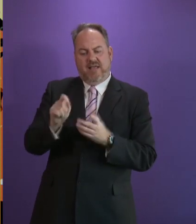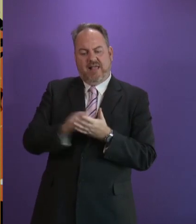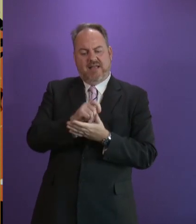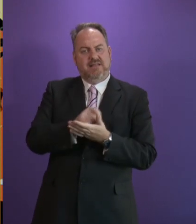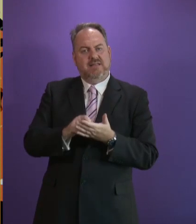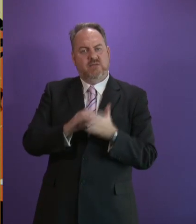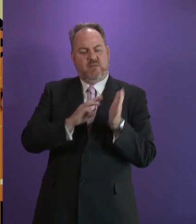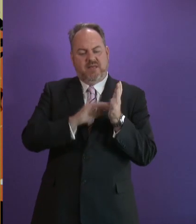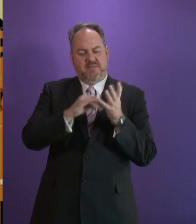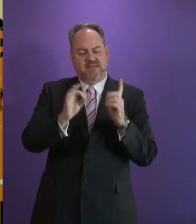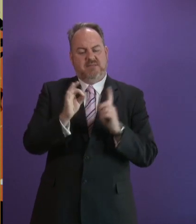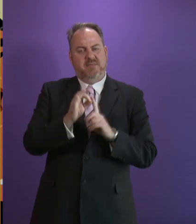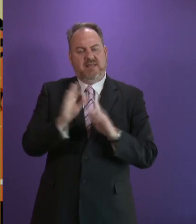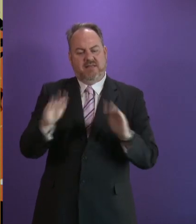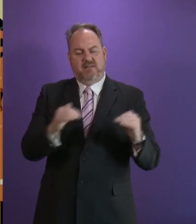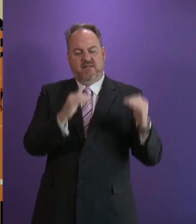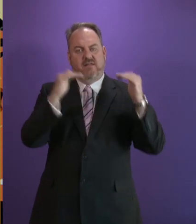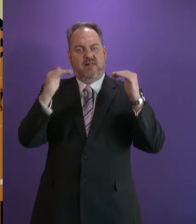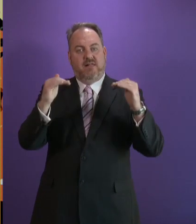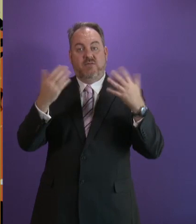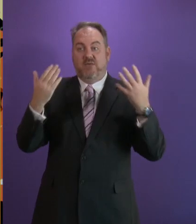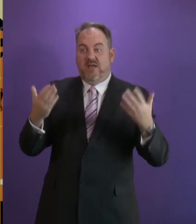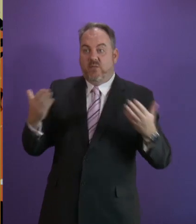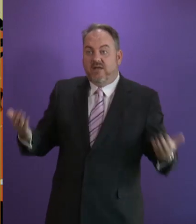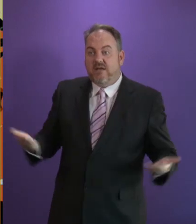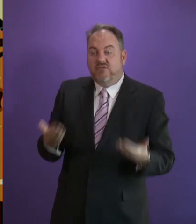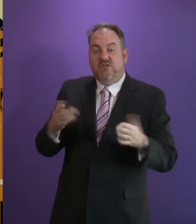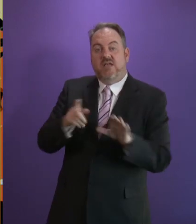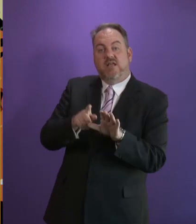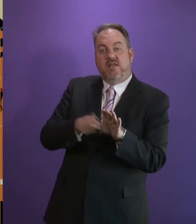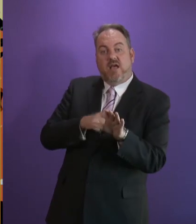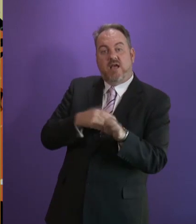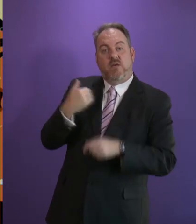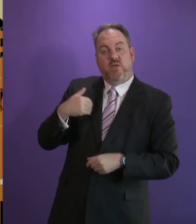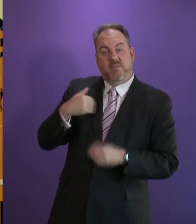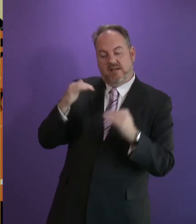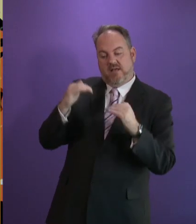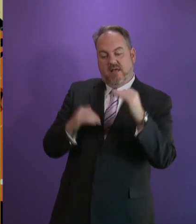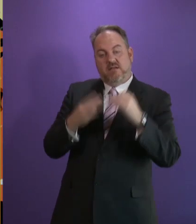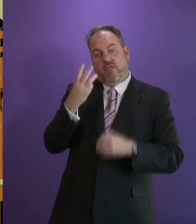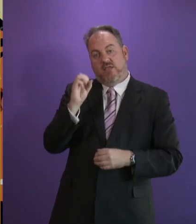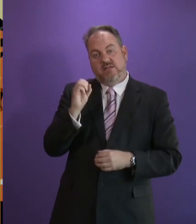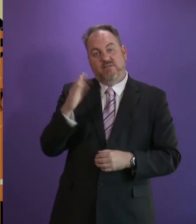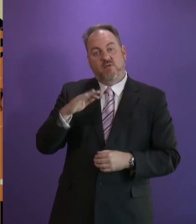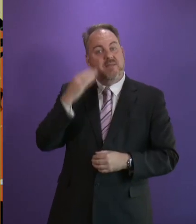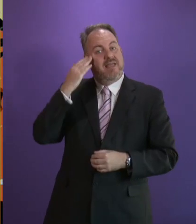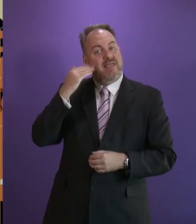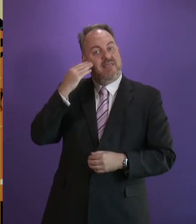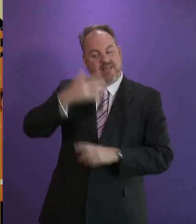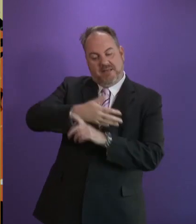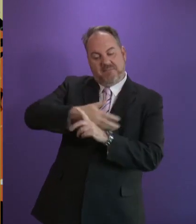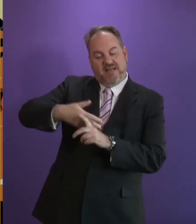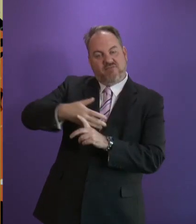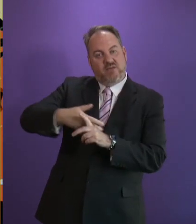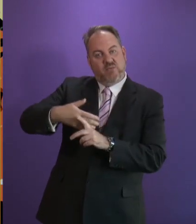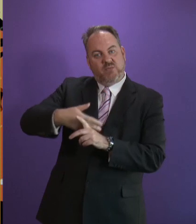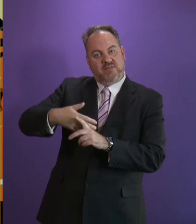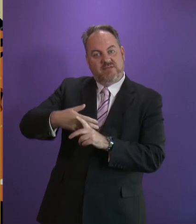we are opening the program only to young women under the age of 30 that come from ethnic minority backgrounds. And